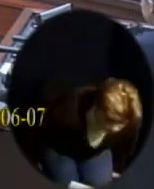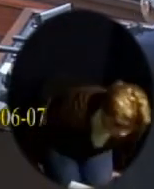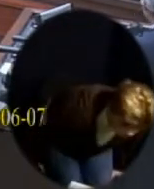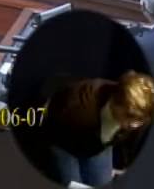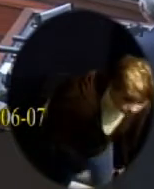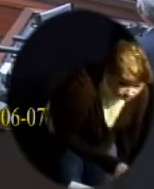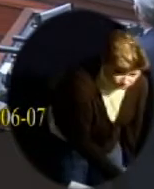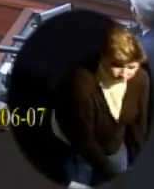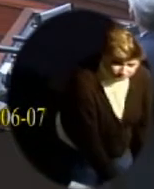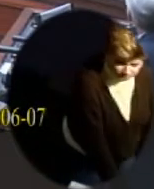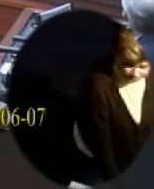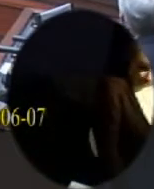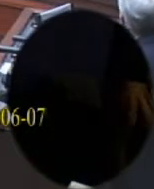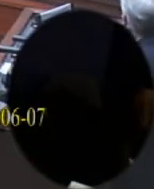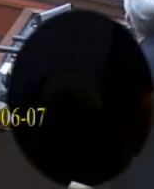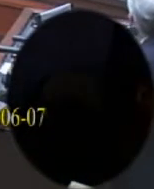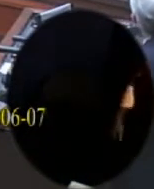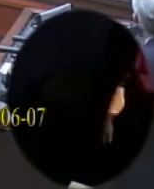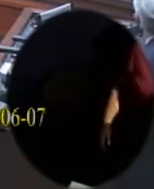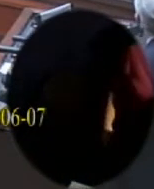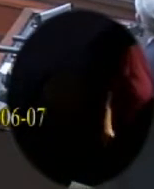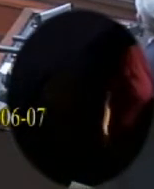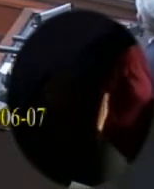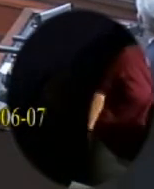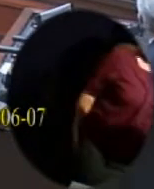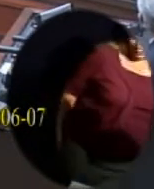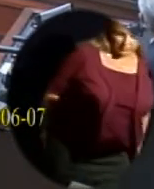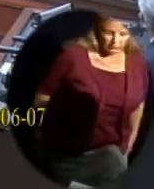I got a quick question on the 4-year capital outlay expenditure plan.